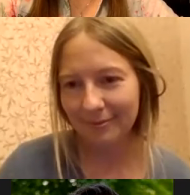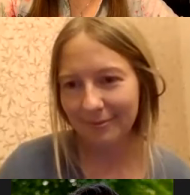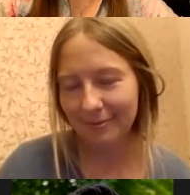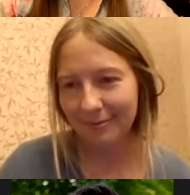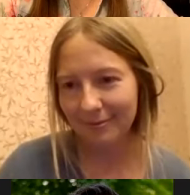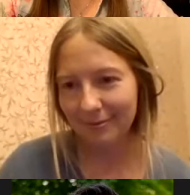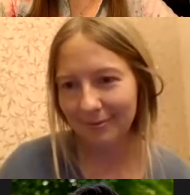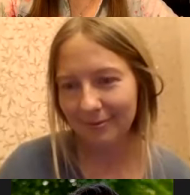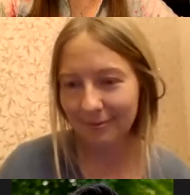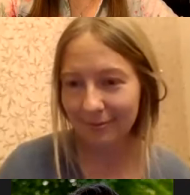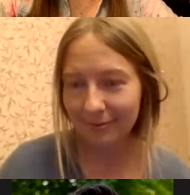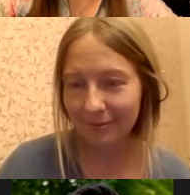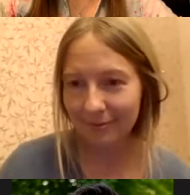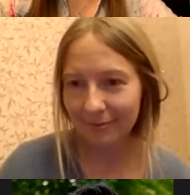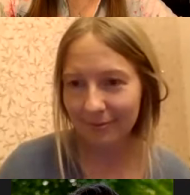progress, basically